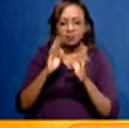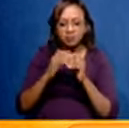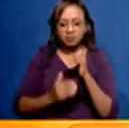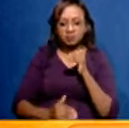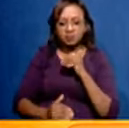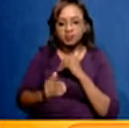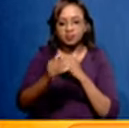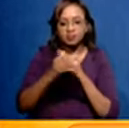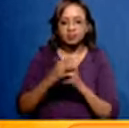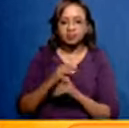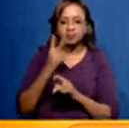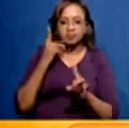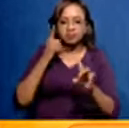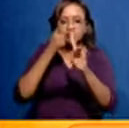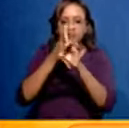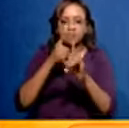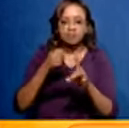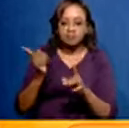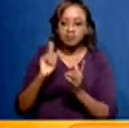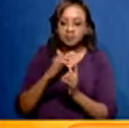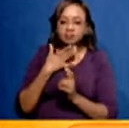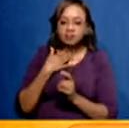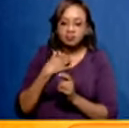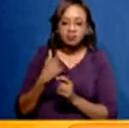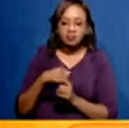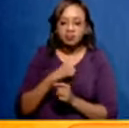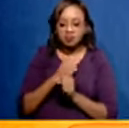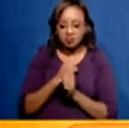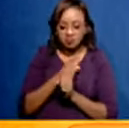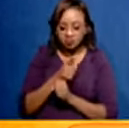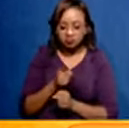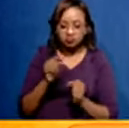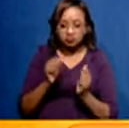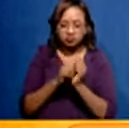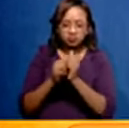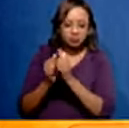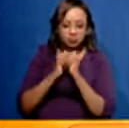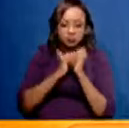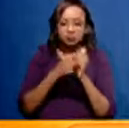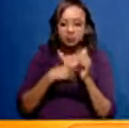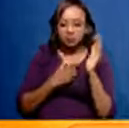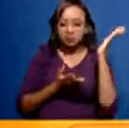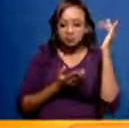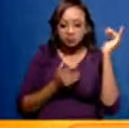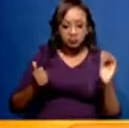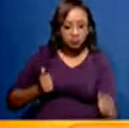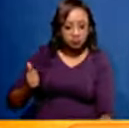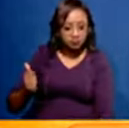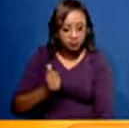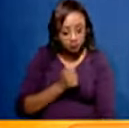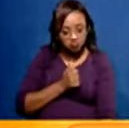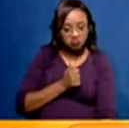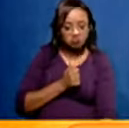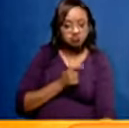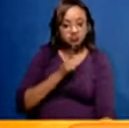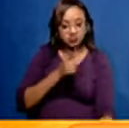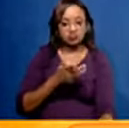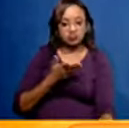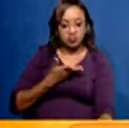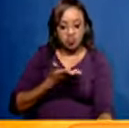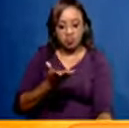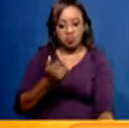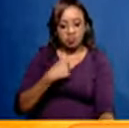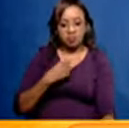and that requires to do this together. So I hope, Jeff, that you will be kind enough to invite me back